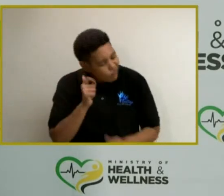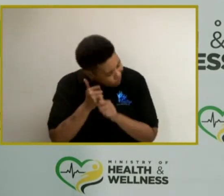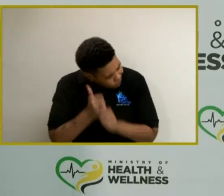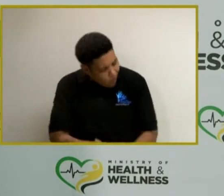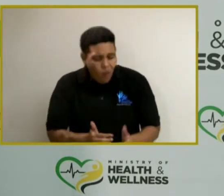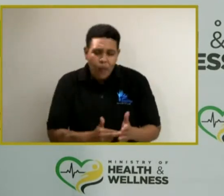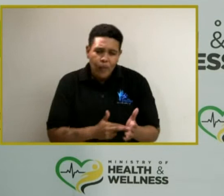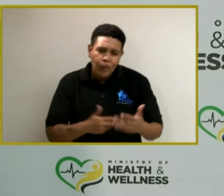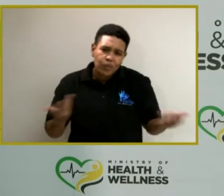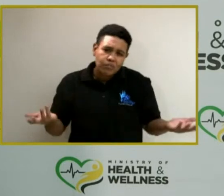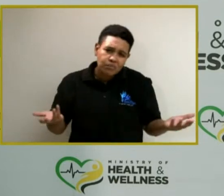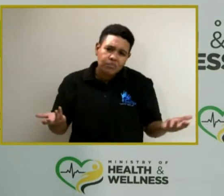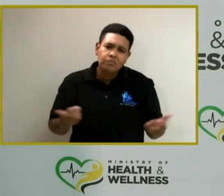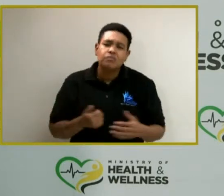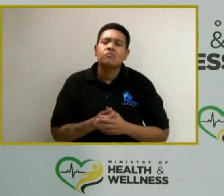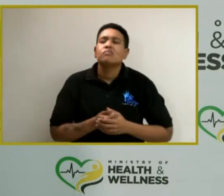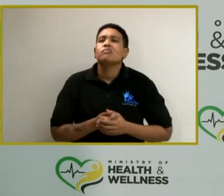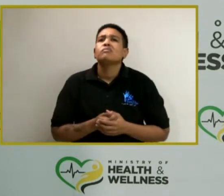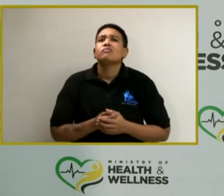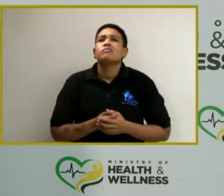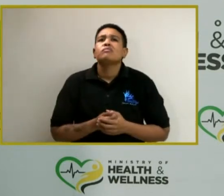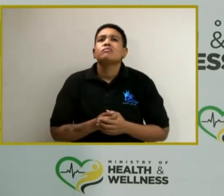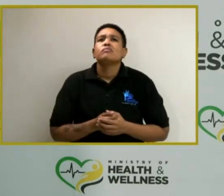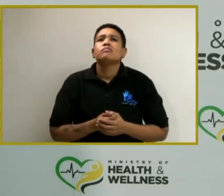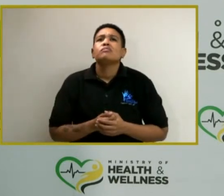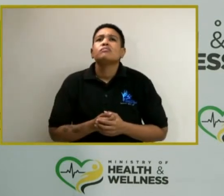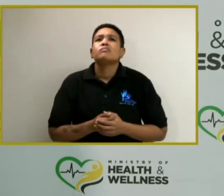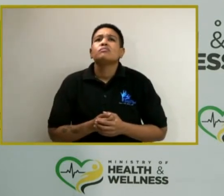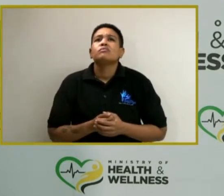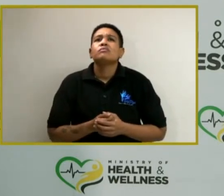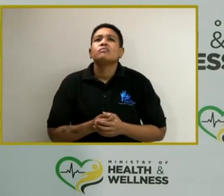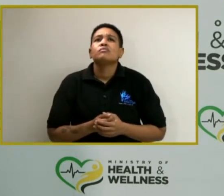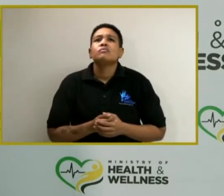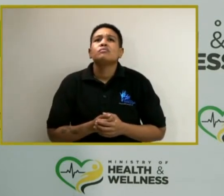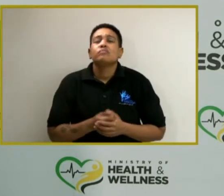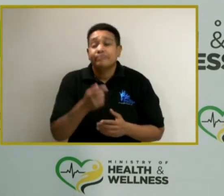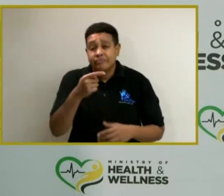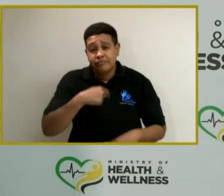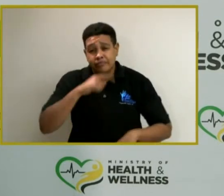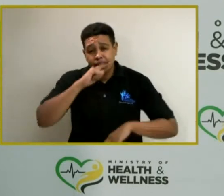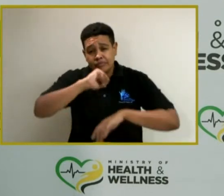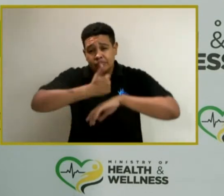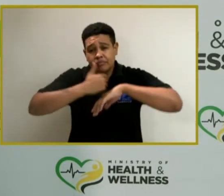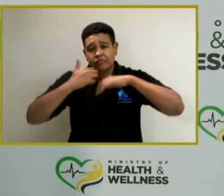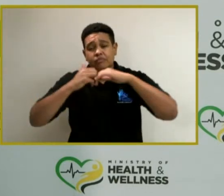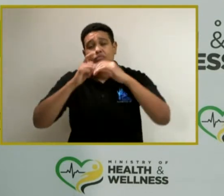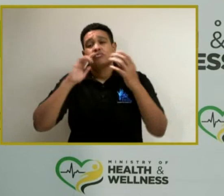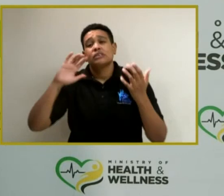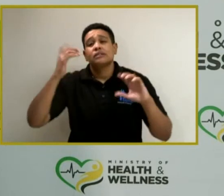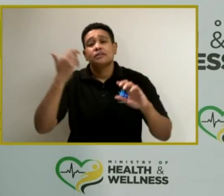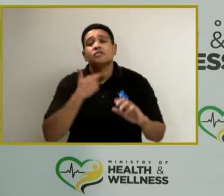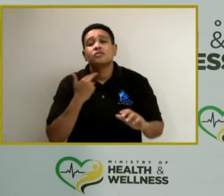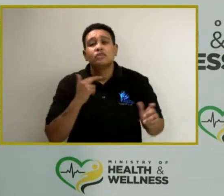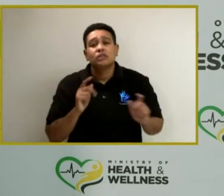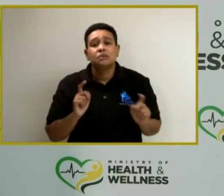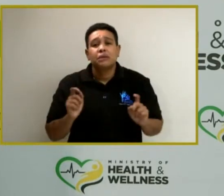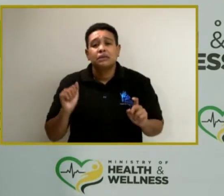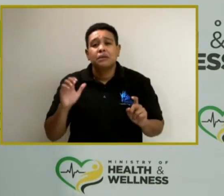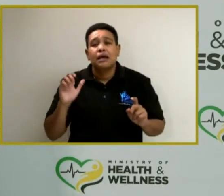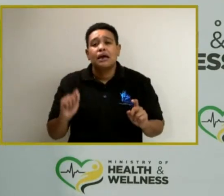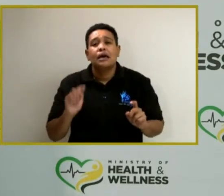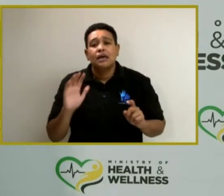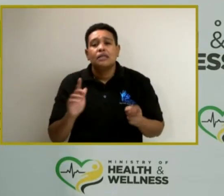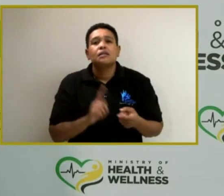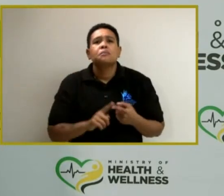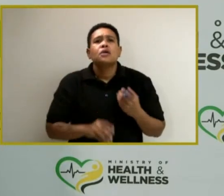protocols. You know, we have established the Disaster Risk Management Act,